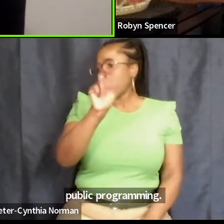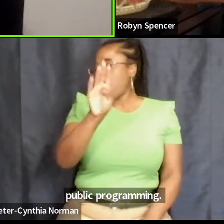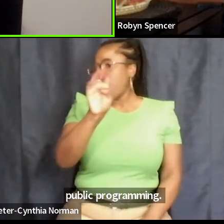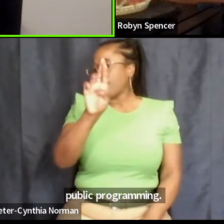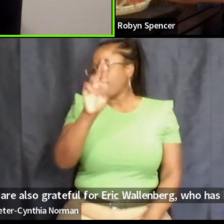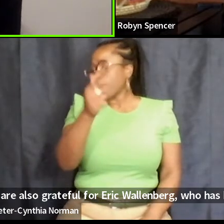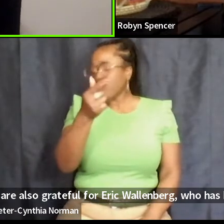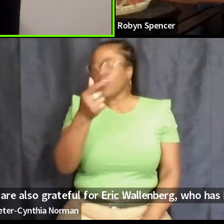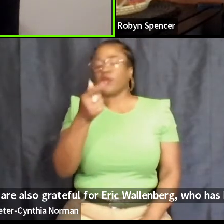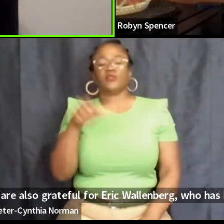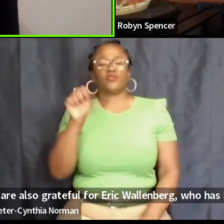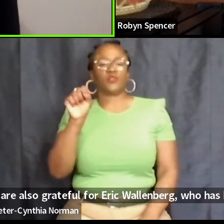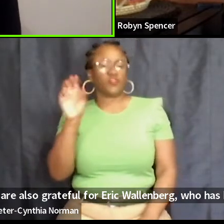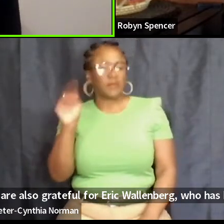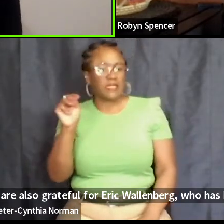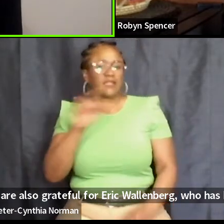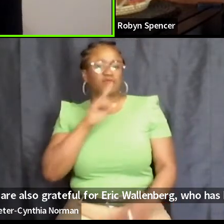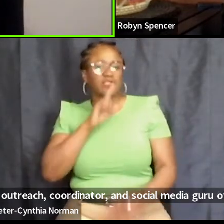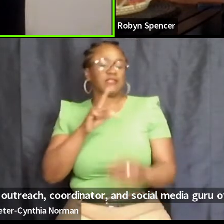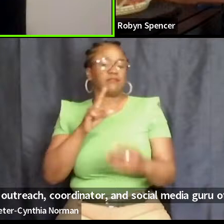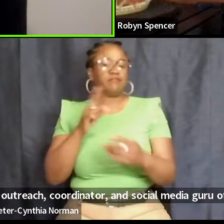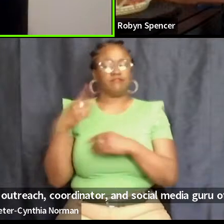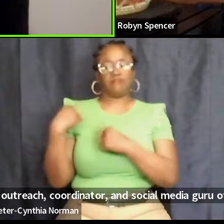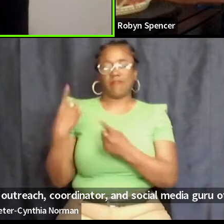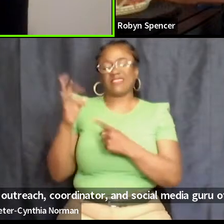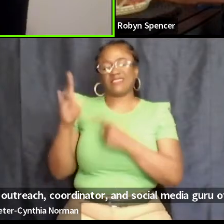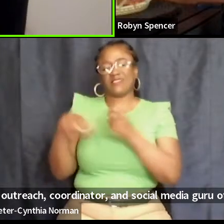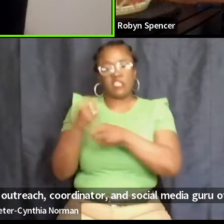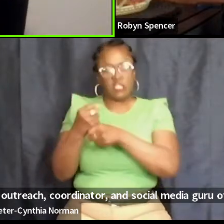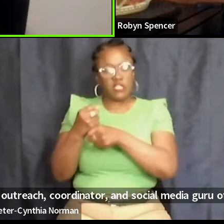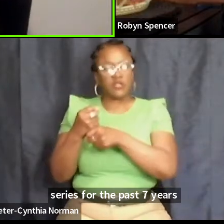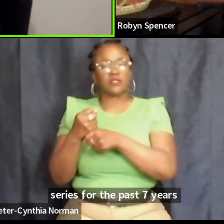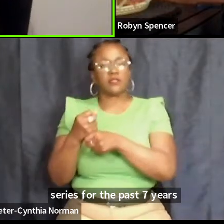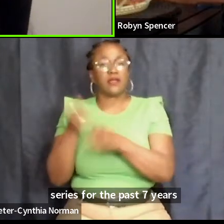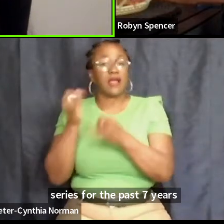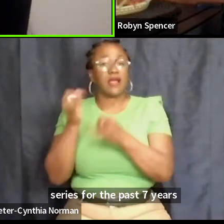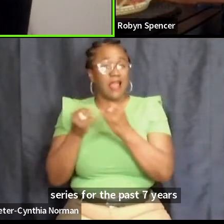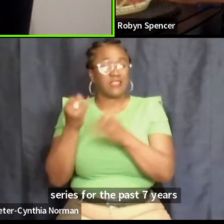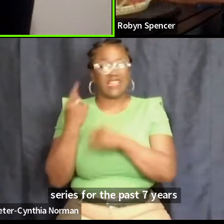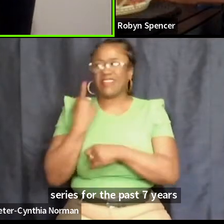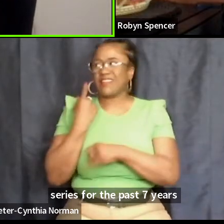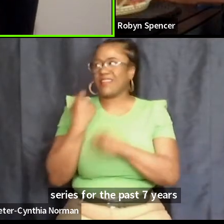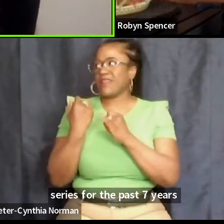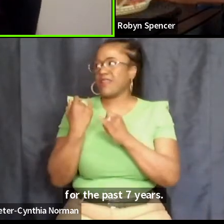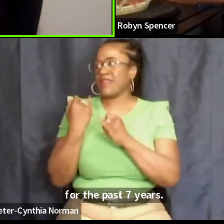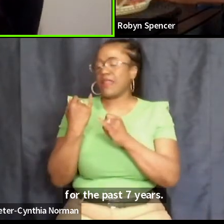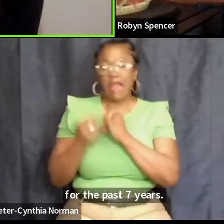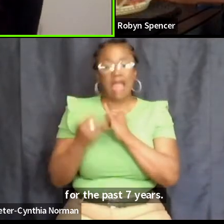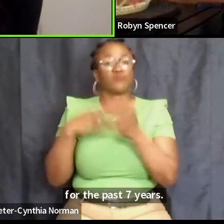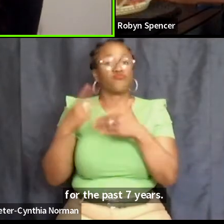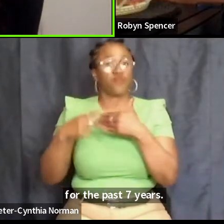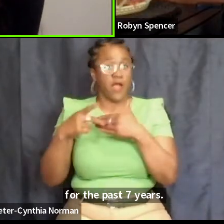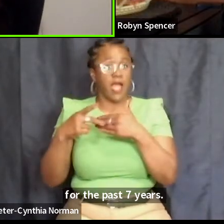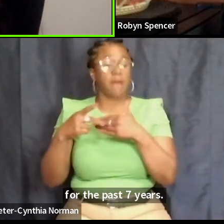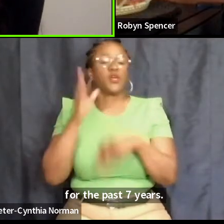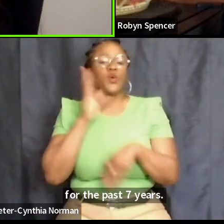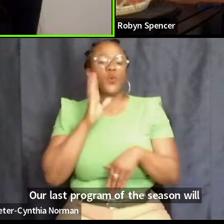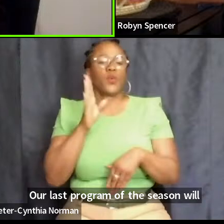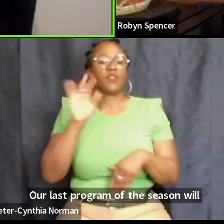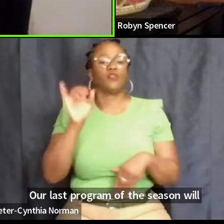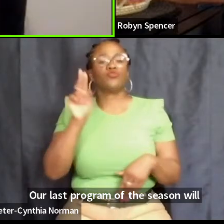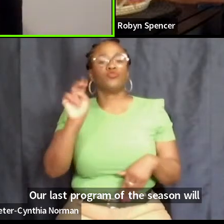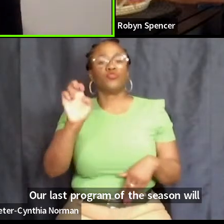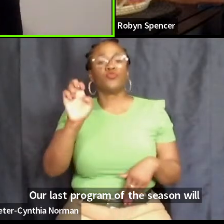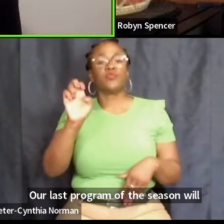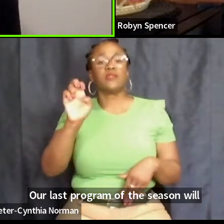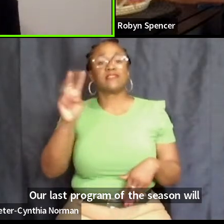media guru of the series for the past 7 years. Our last program of the season will be Thursday, June 2nd,